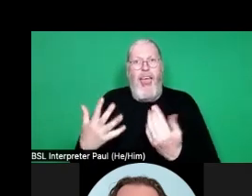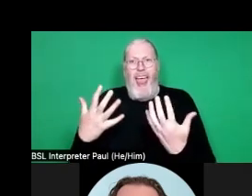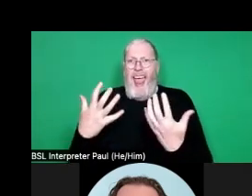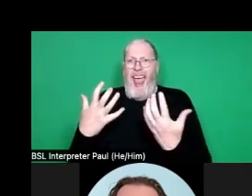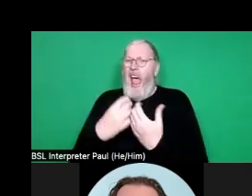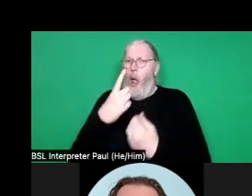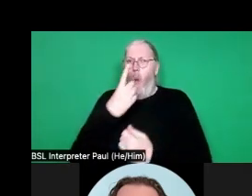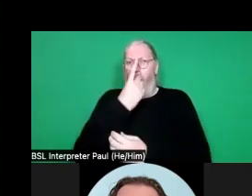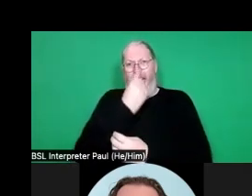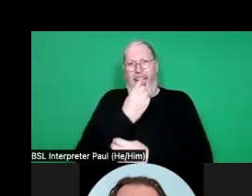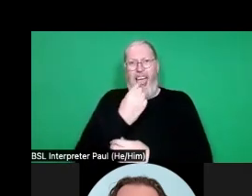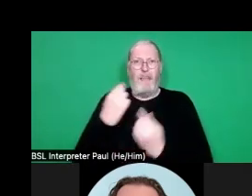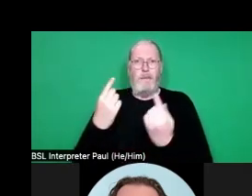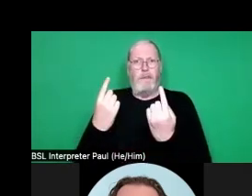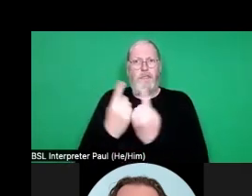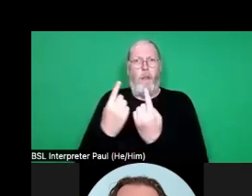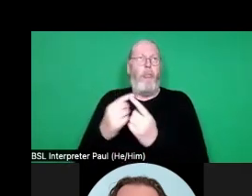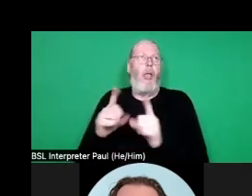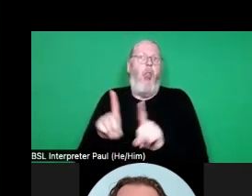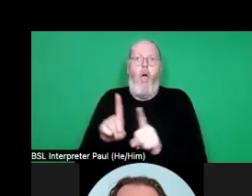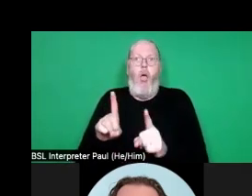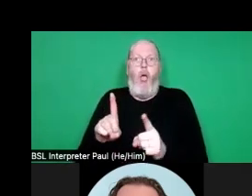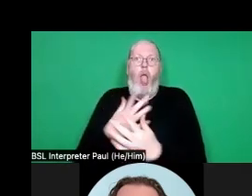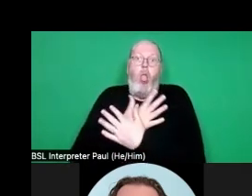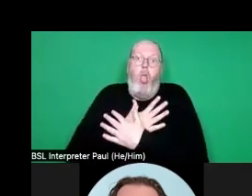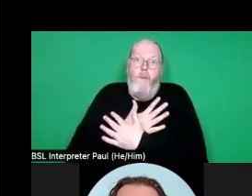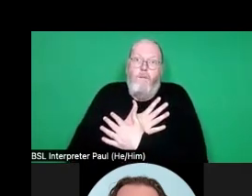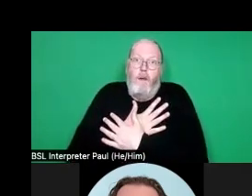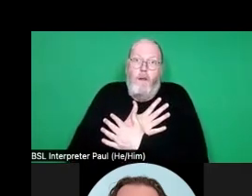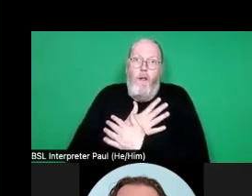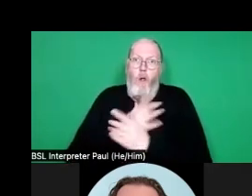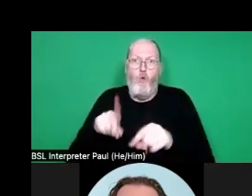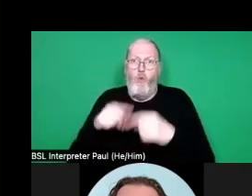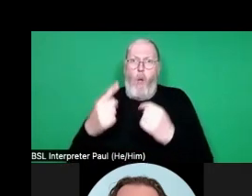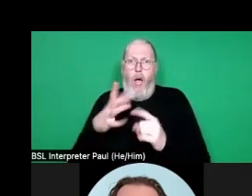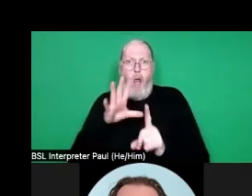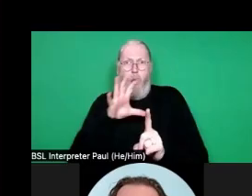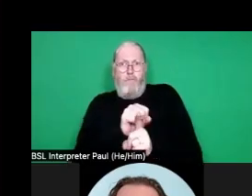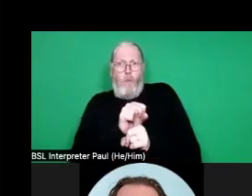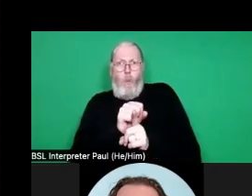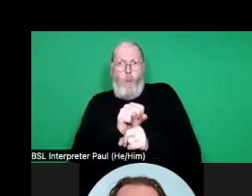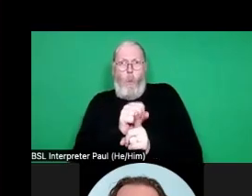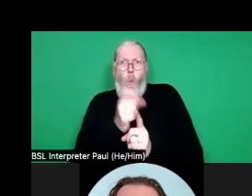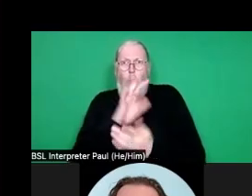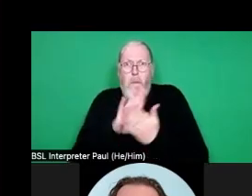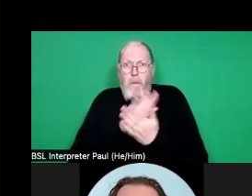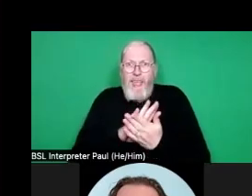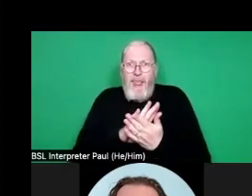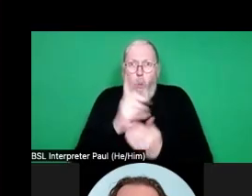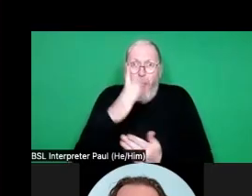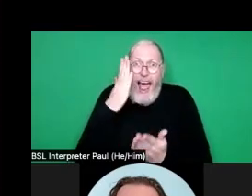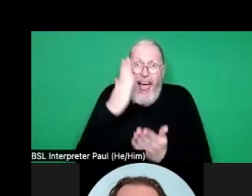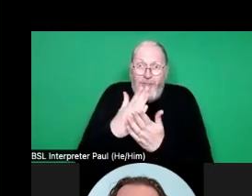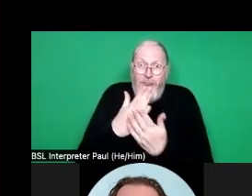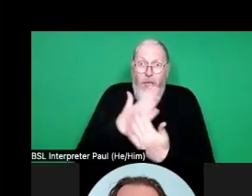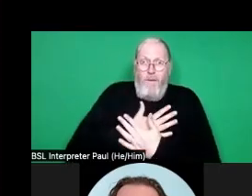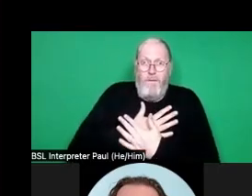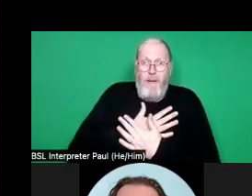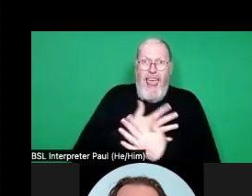be calculated as if it's a tangible thing? However, again, in this episode,